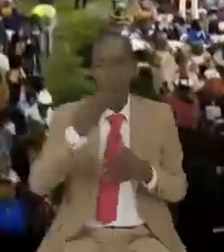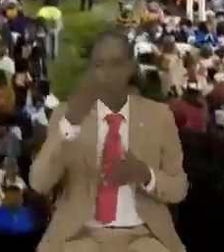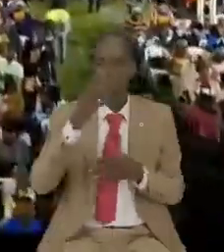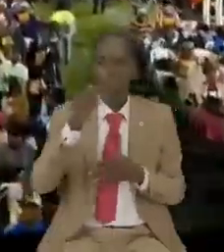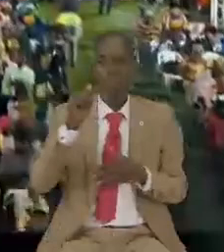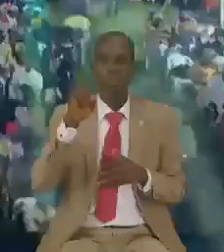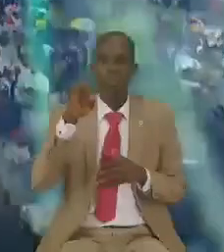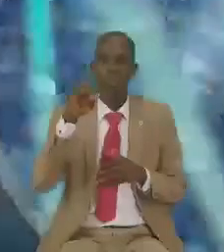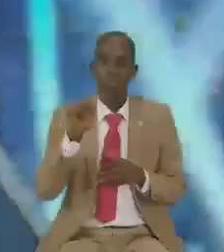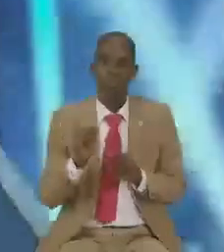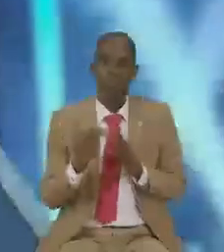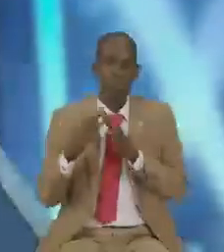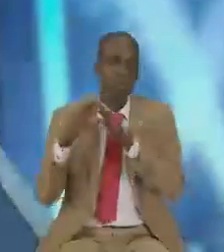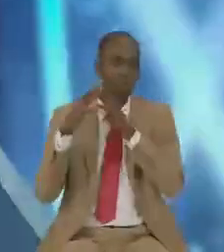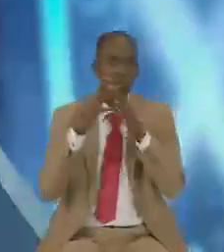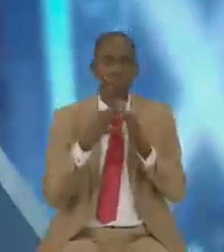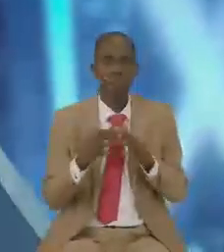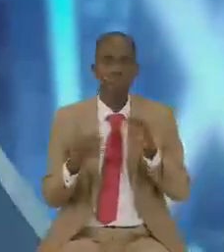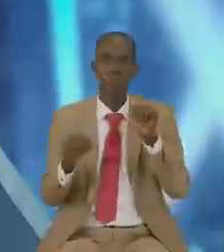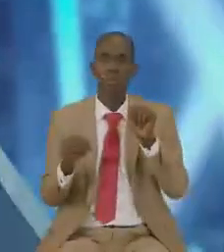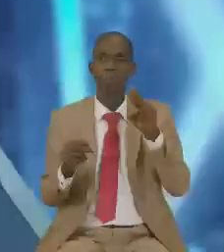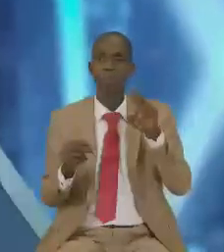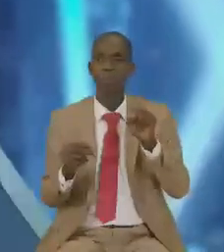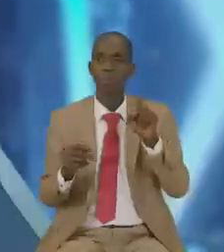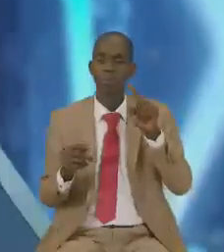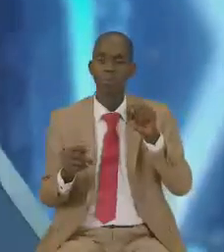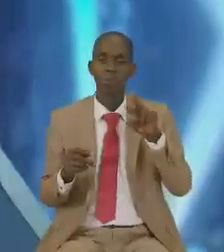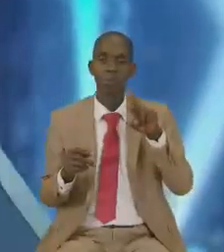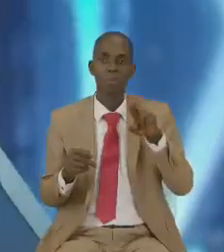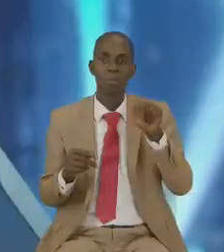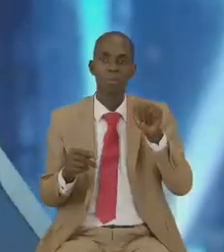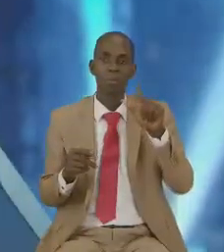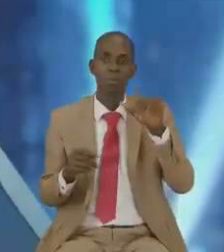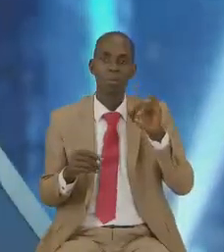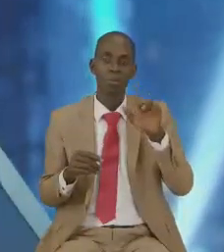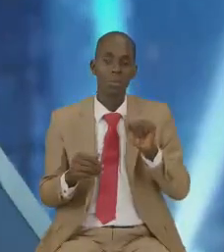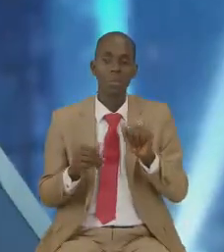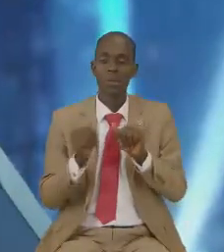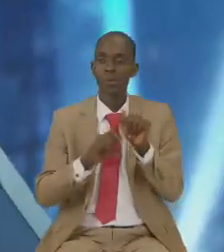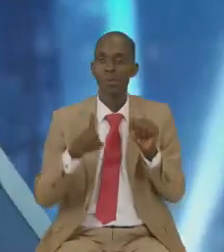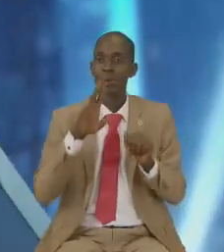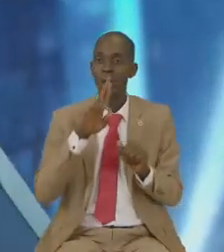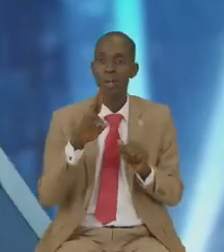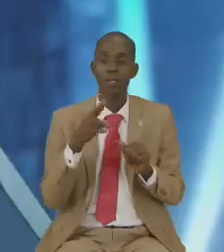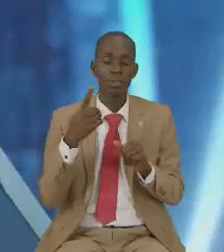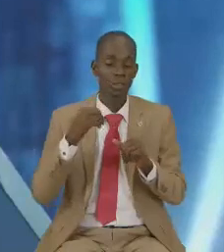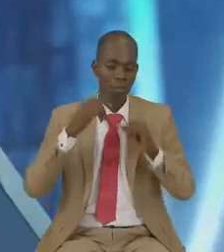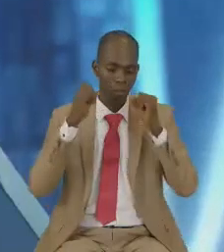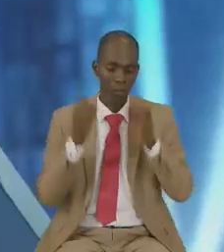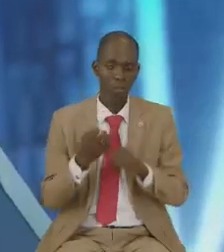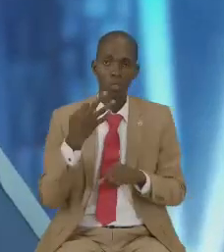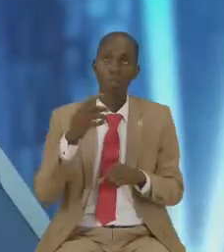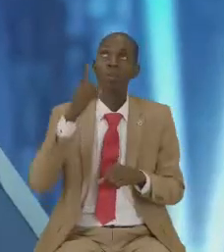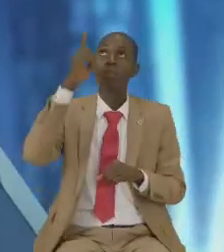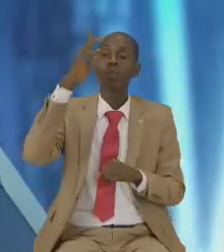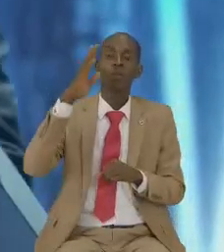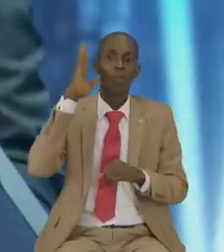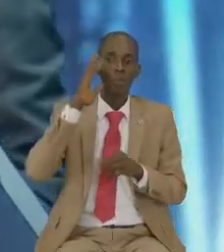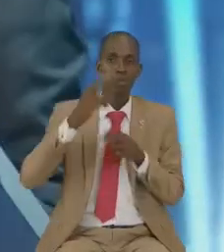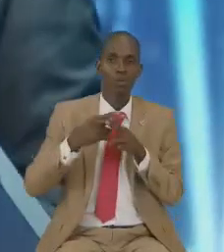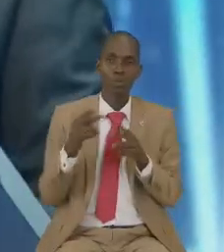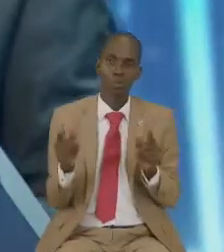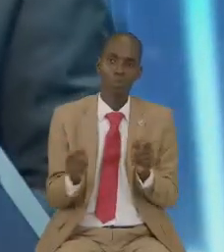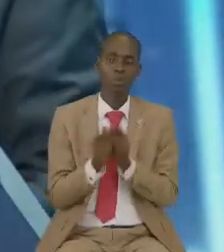America, Australia, anywhere you are, the power of God will soon meet you there. Be